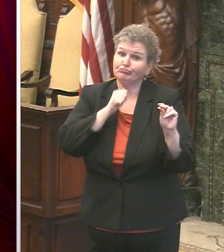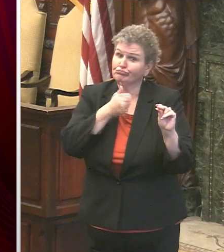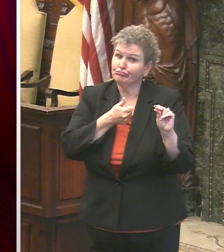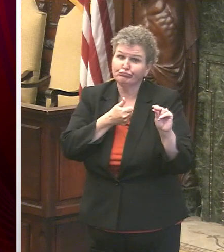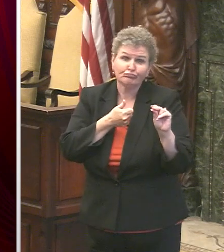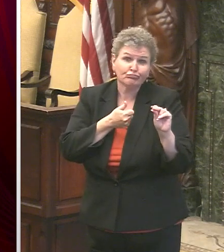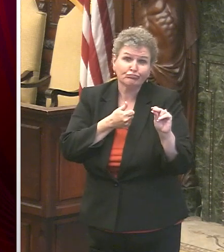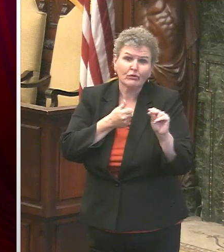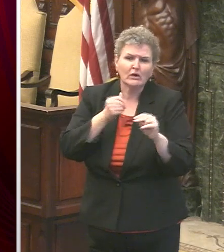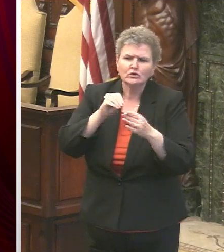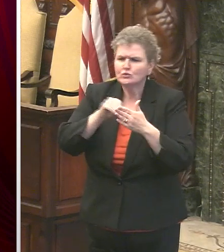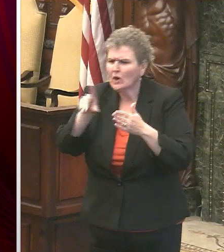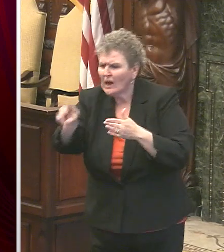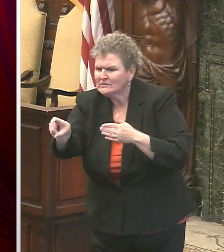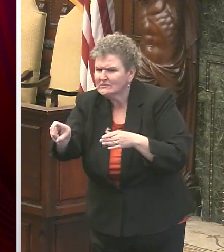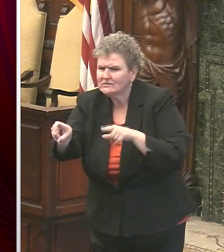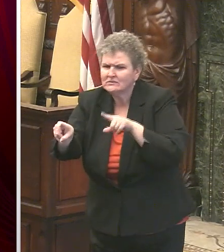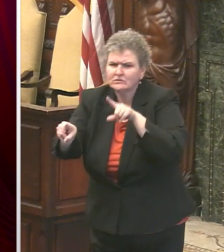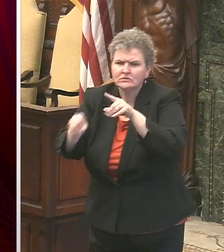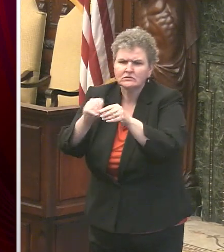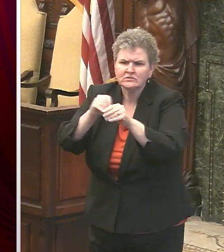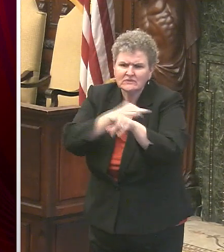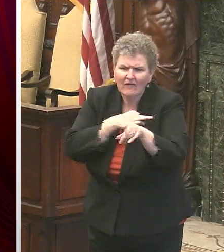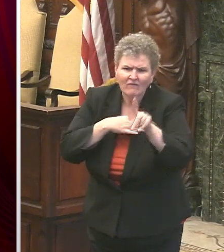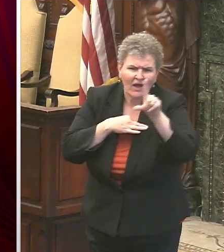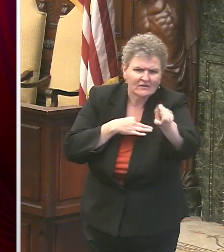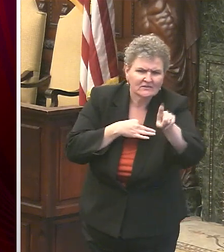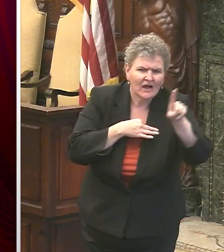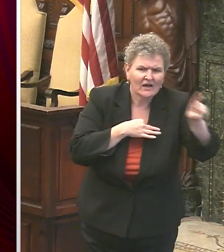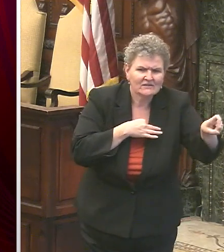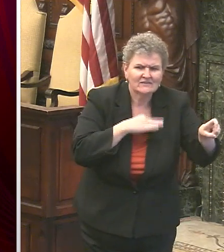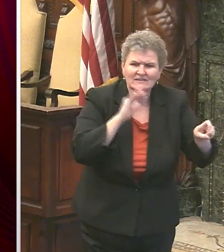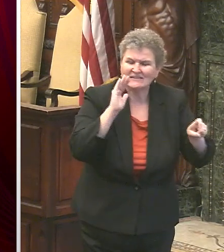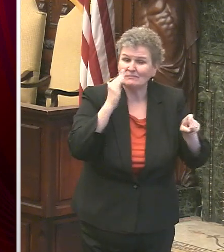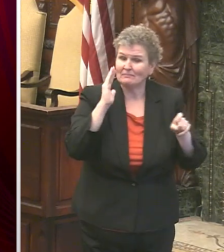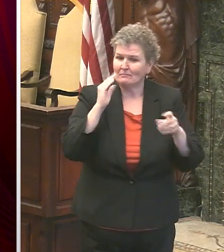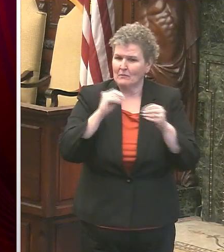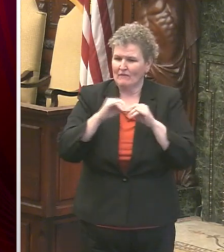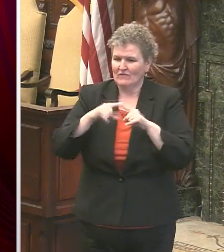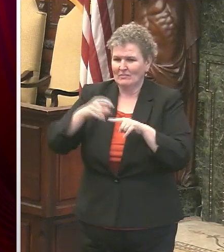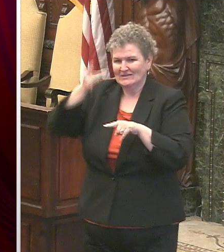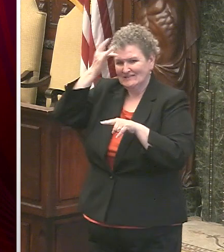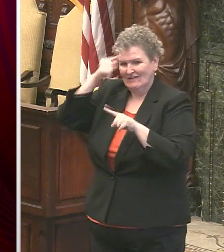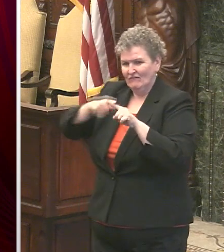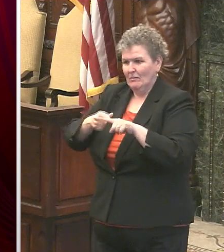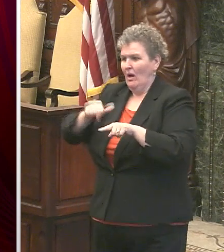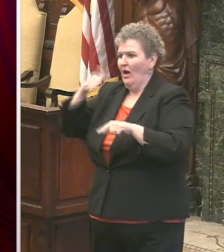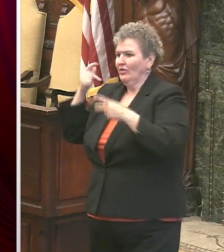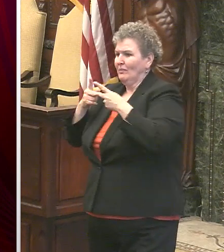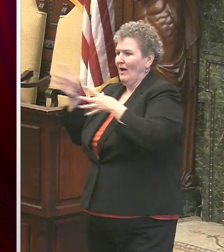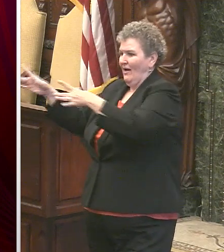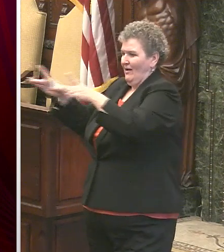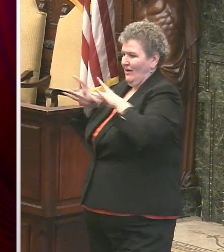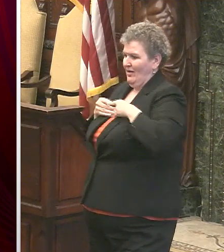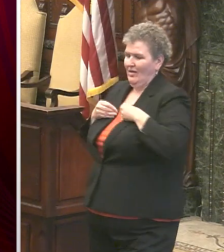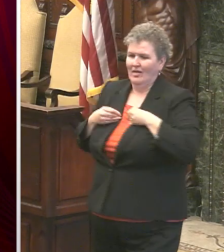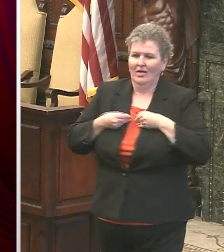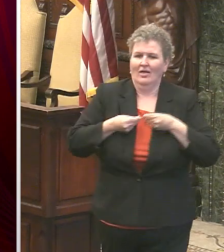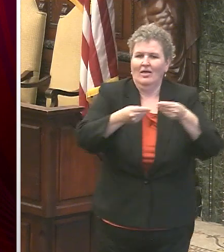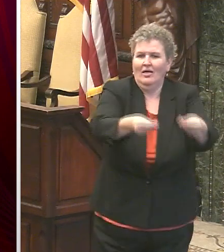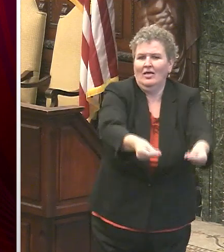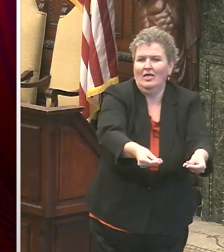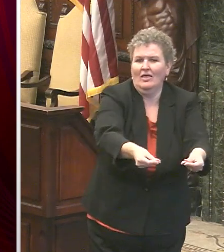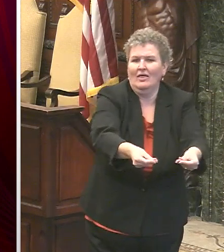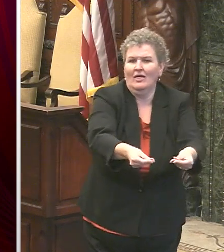in staff, these are people that we believe were infected elsewhere and brought the infection into school. We can't rule out that any spread occurred in schools, but there's no